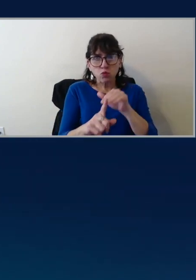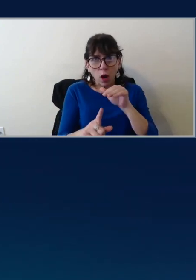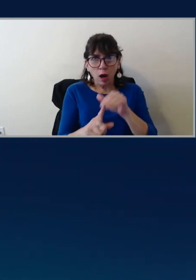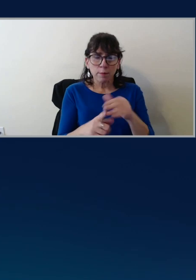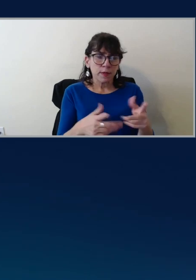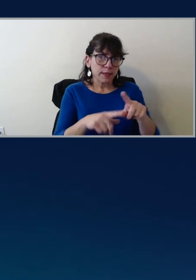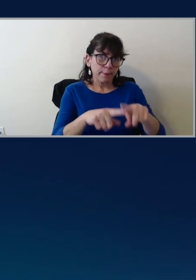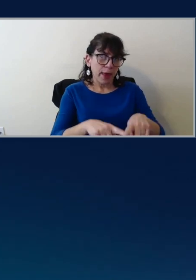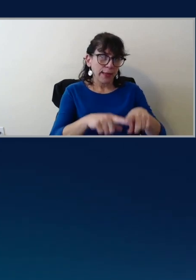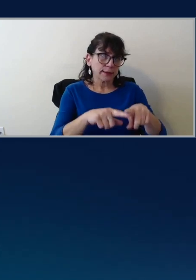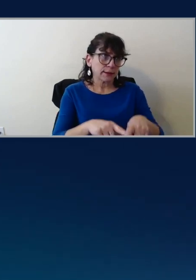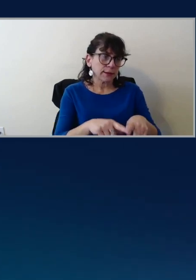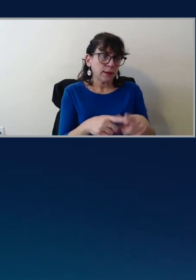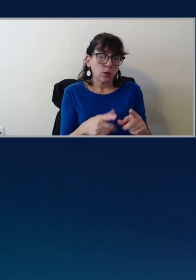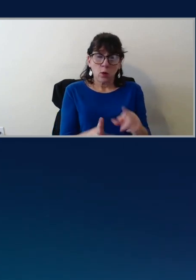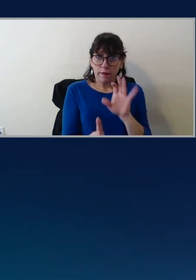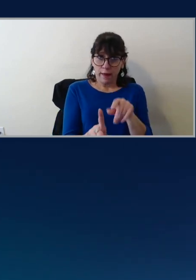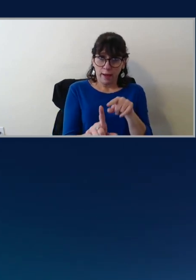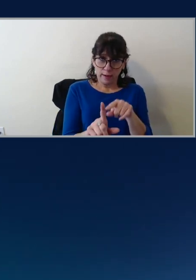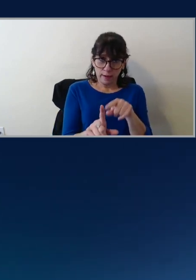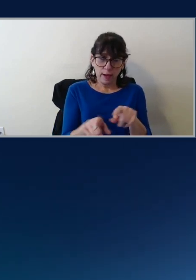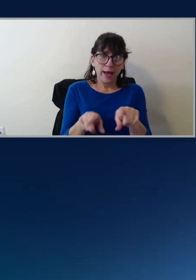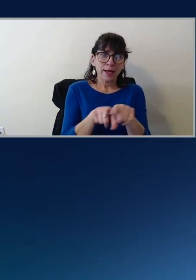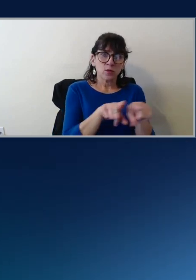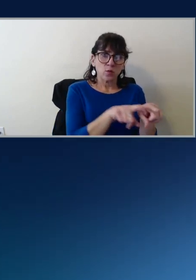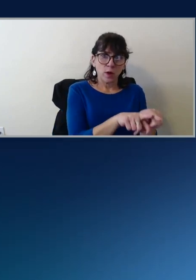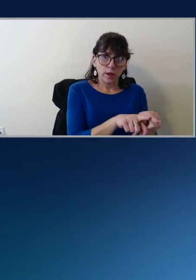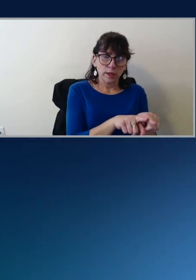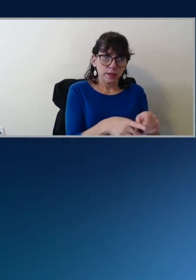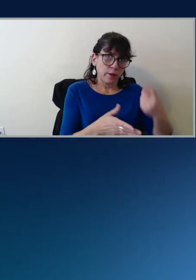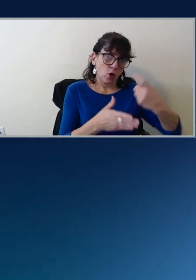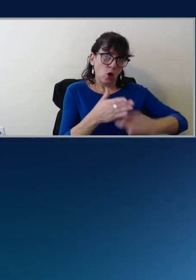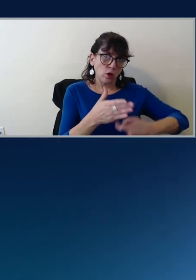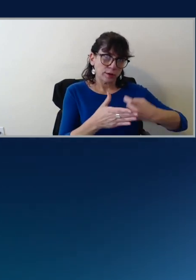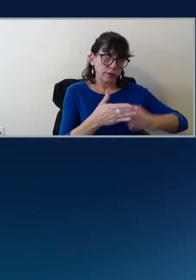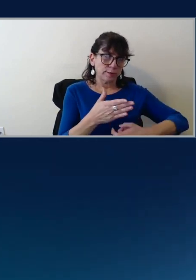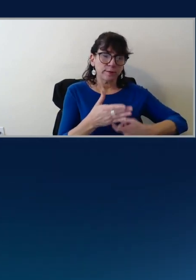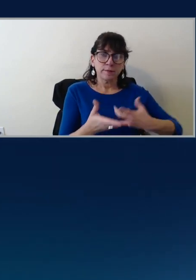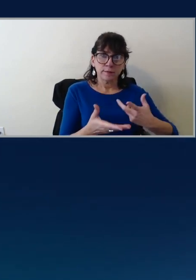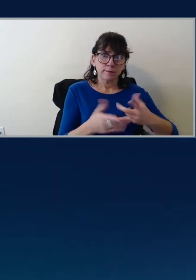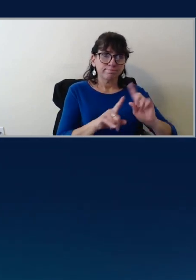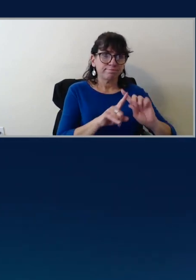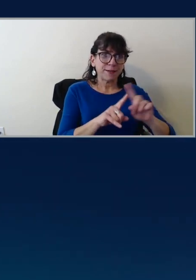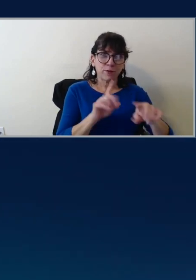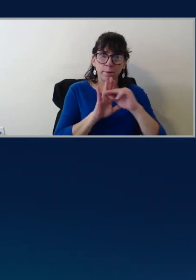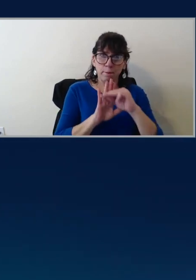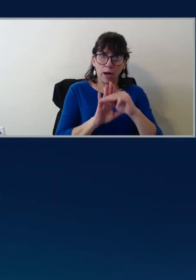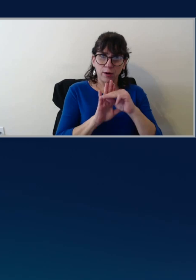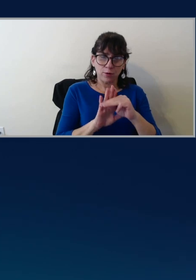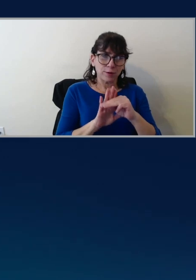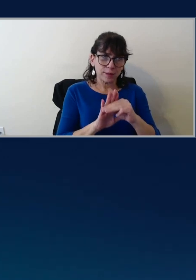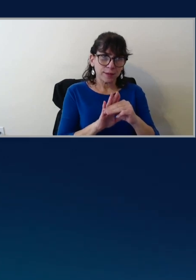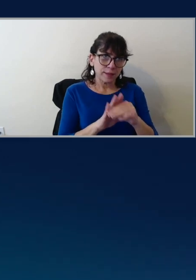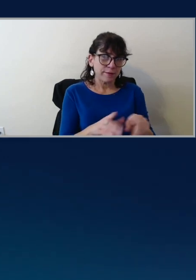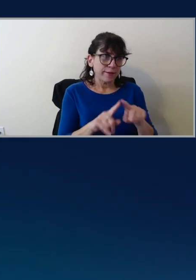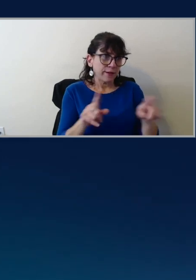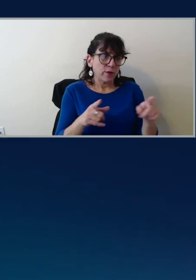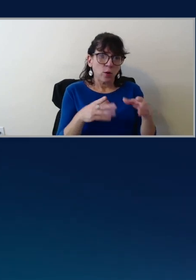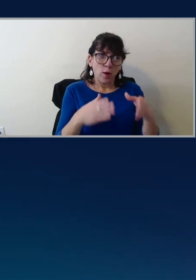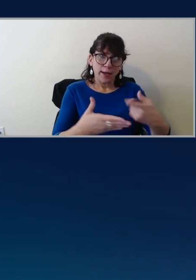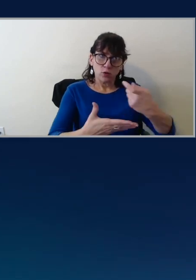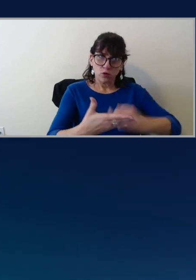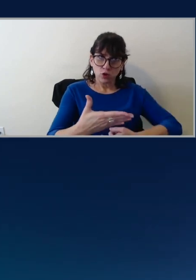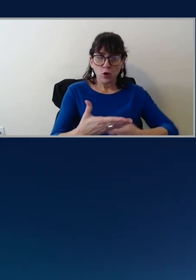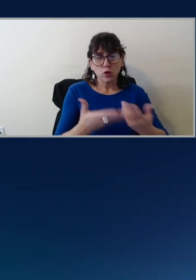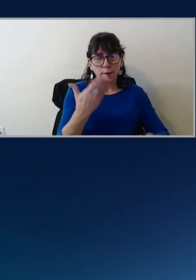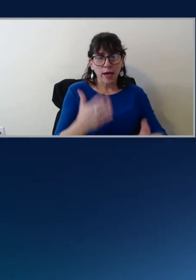upon that as well as the cost or the price that different models have a different way of charging. So you might have to check